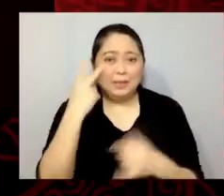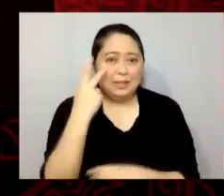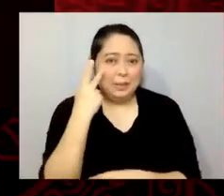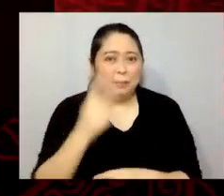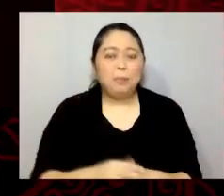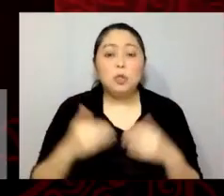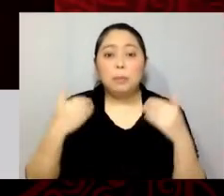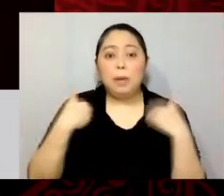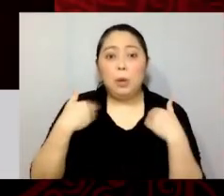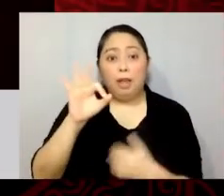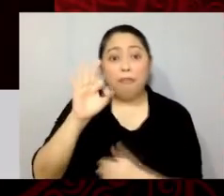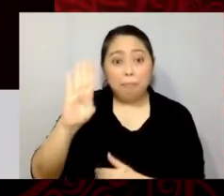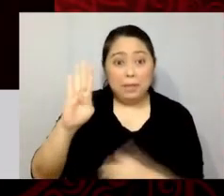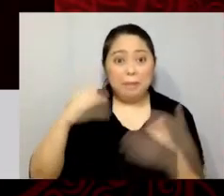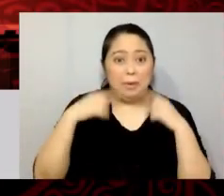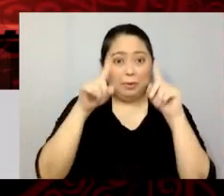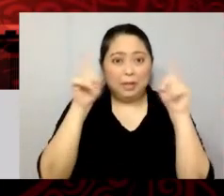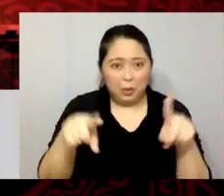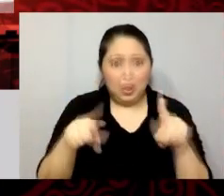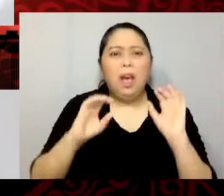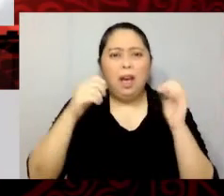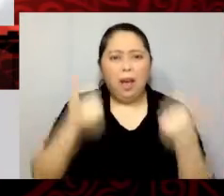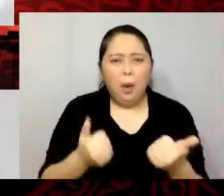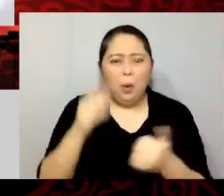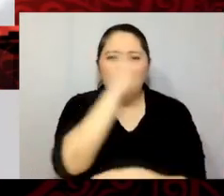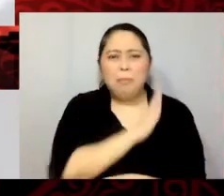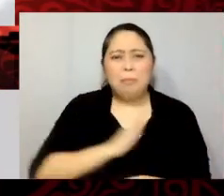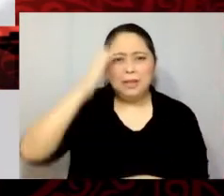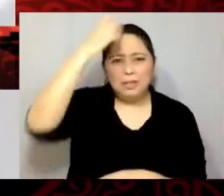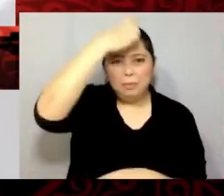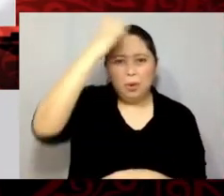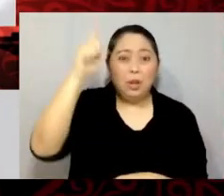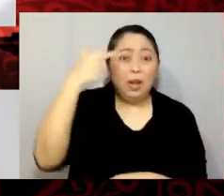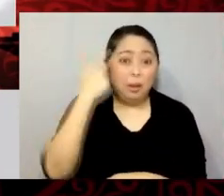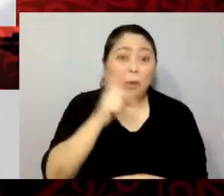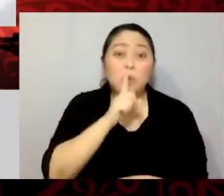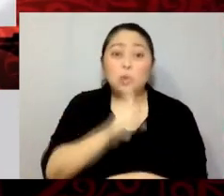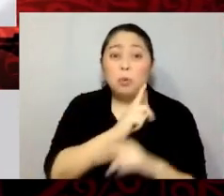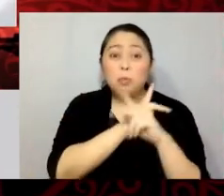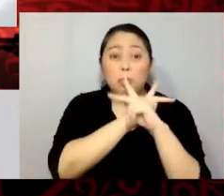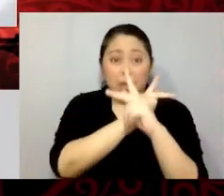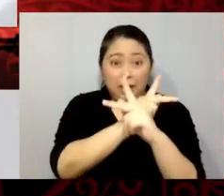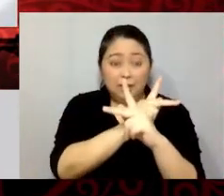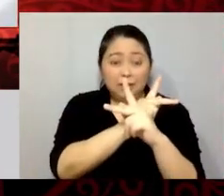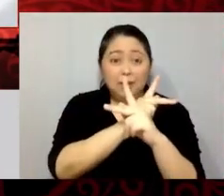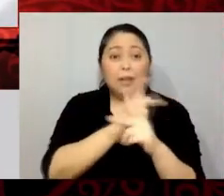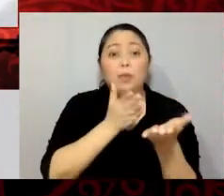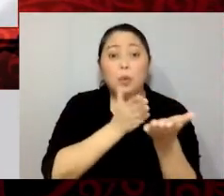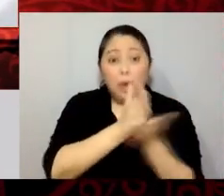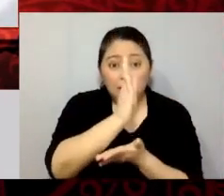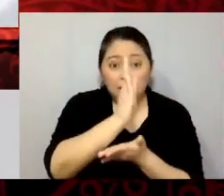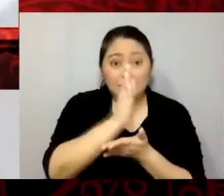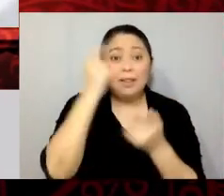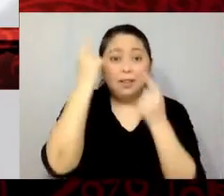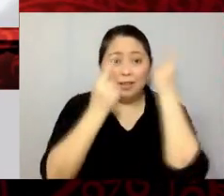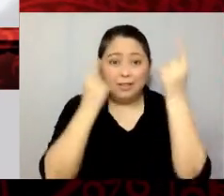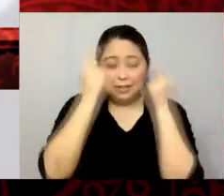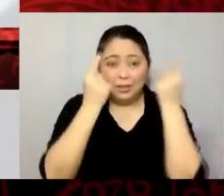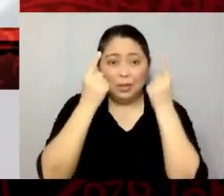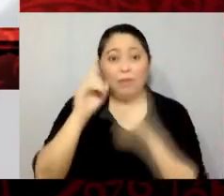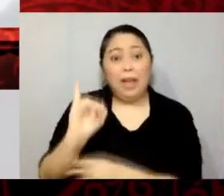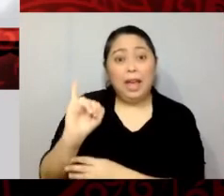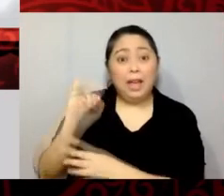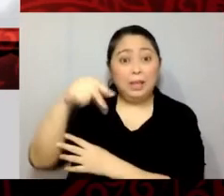Facebook, Ernesto Barbante is wondering, how will the Bangsamoro government ensure the protection of the rights and agenda of the indigenous peoples in the